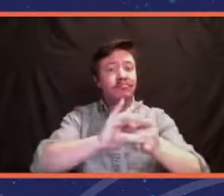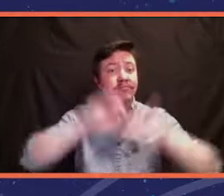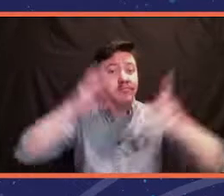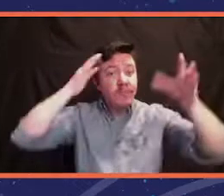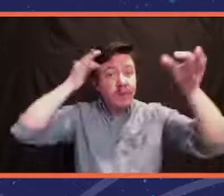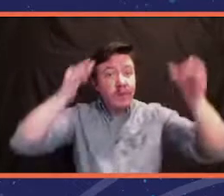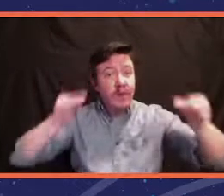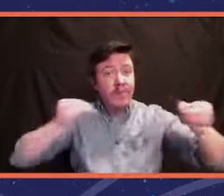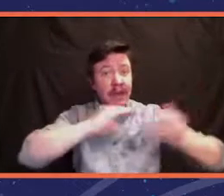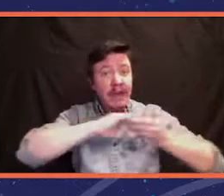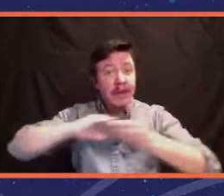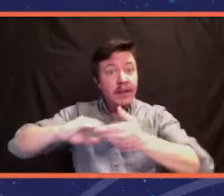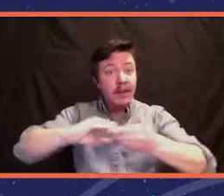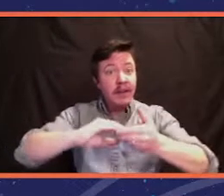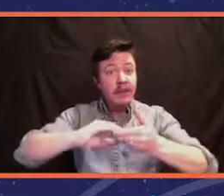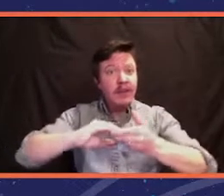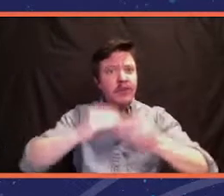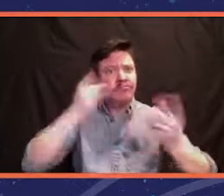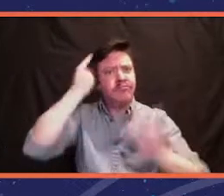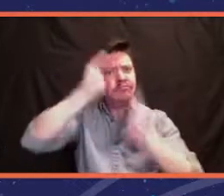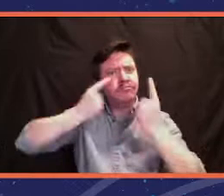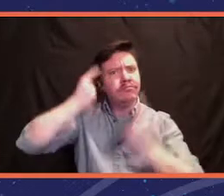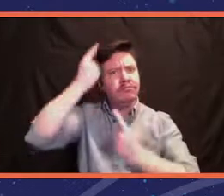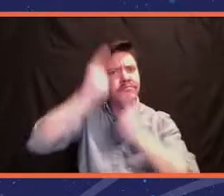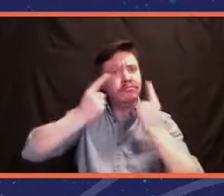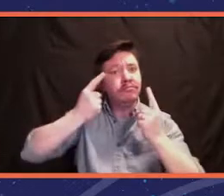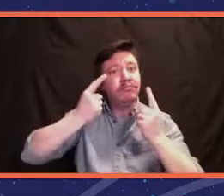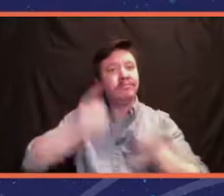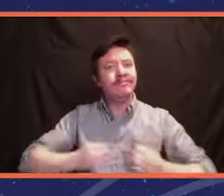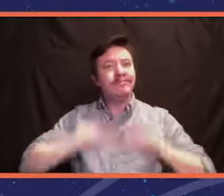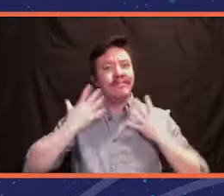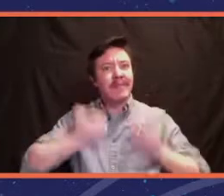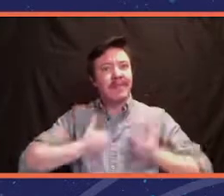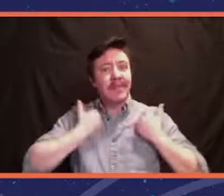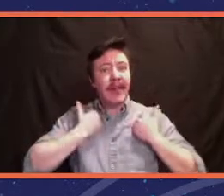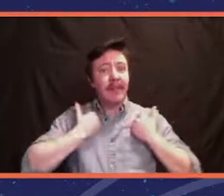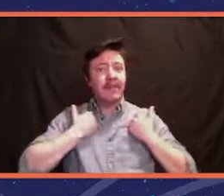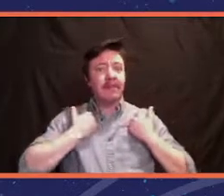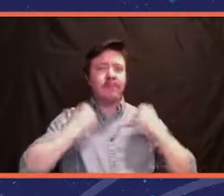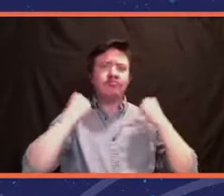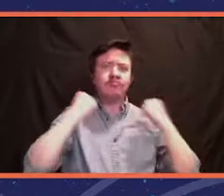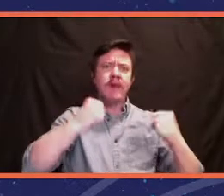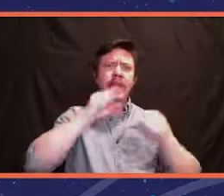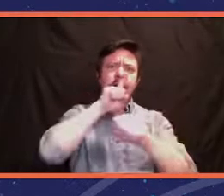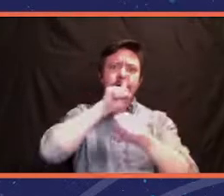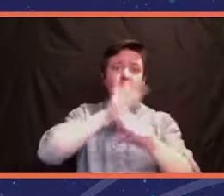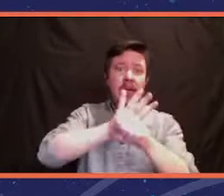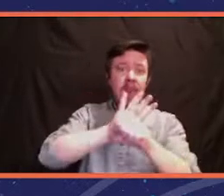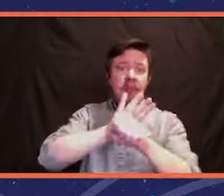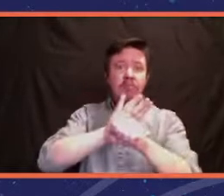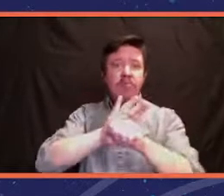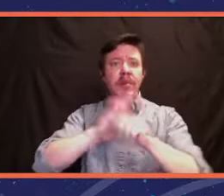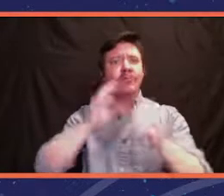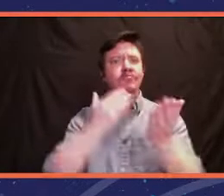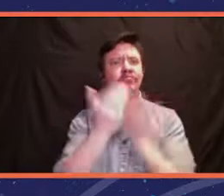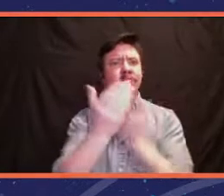will impact us every day gives us life. Deep commitments keeps us connected across distances. Ooh,